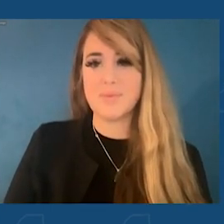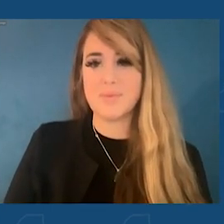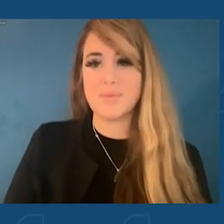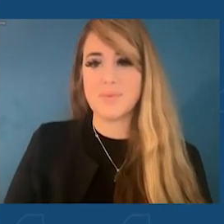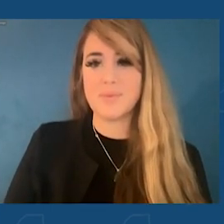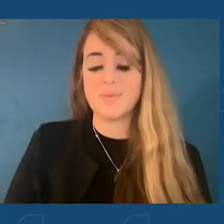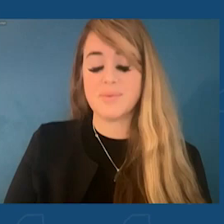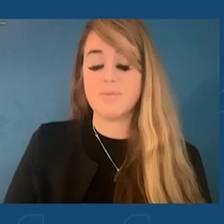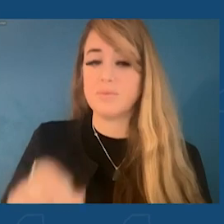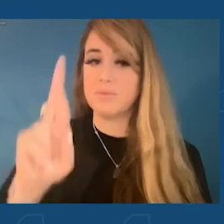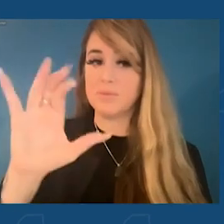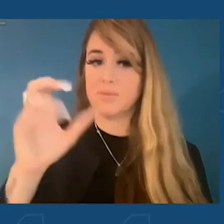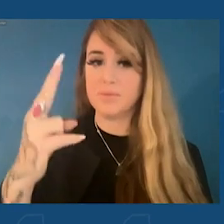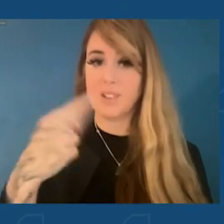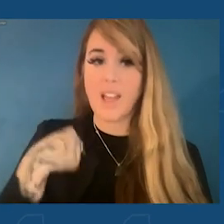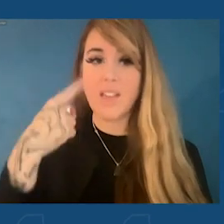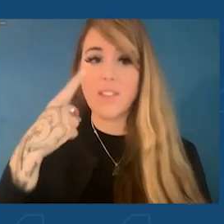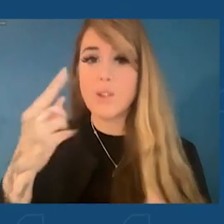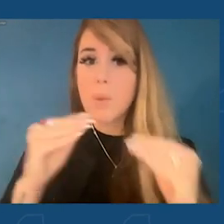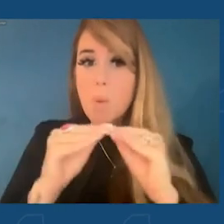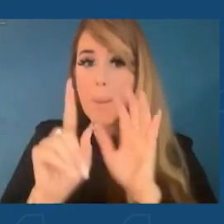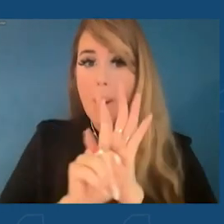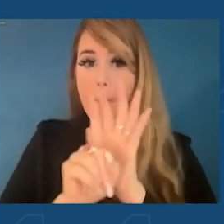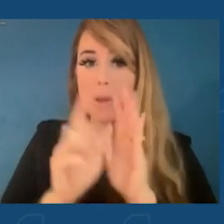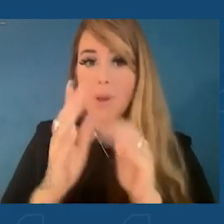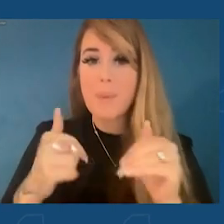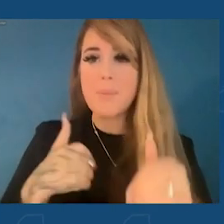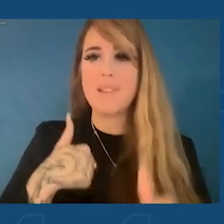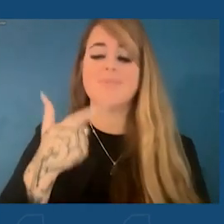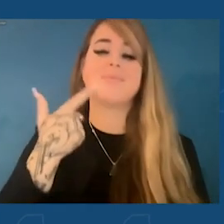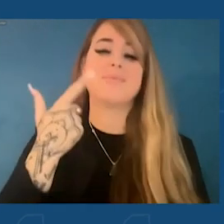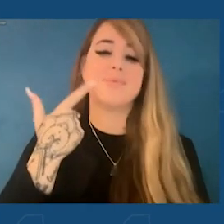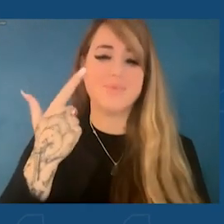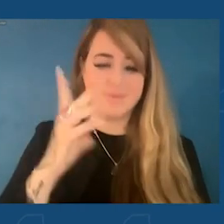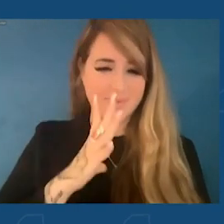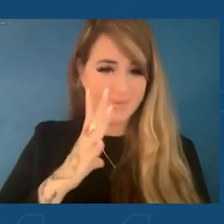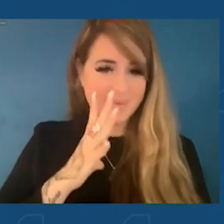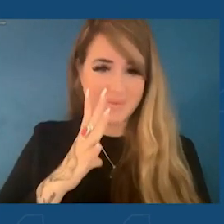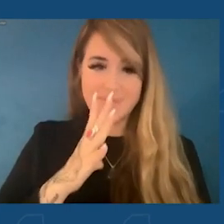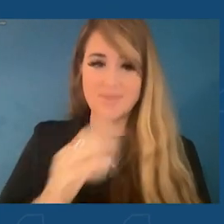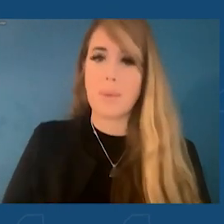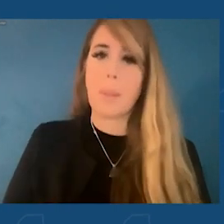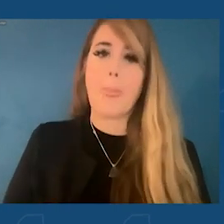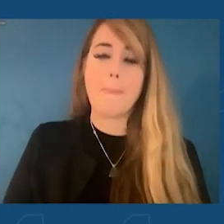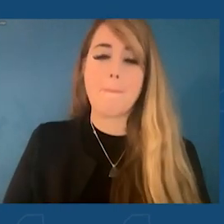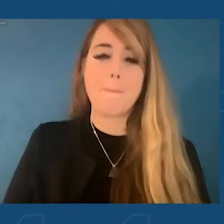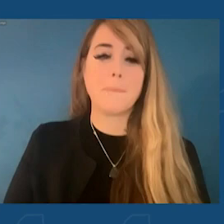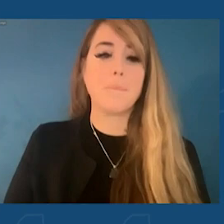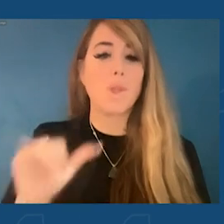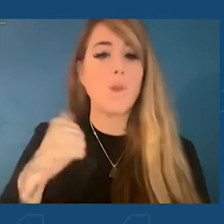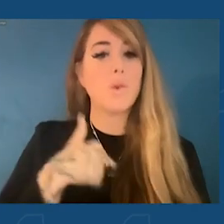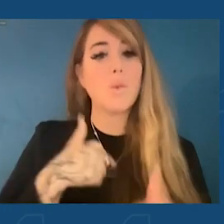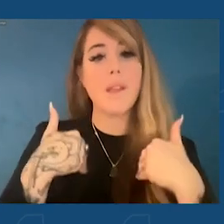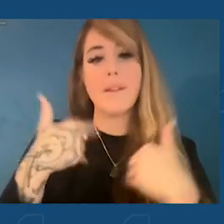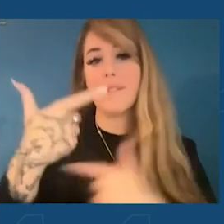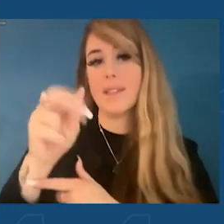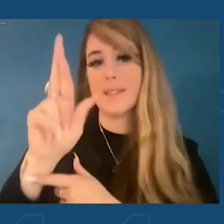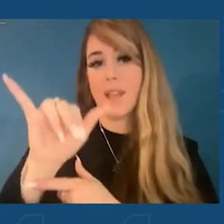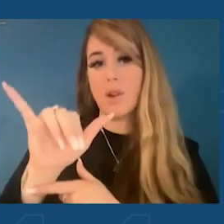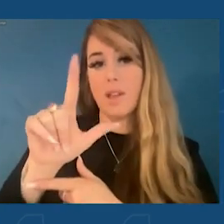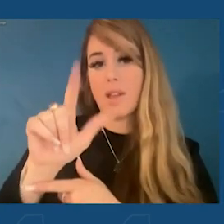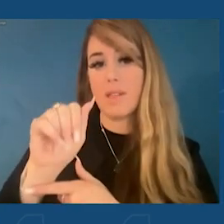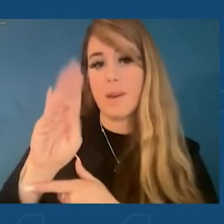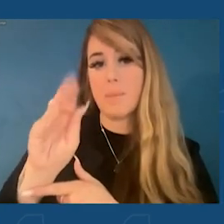Rich, I think you're more popular than me. It's all right, it's all right. We also have Gary LaBarbera, the president